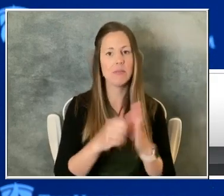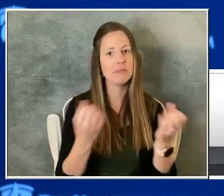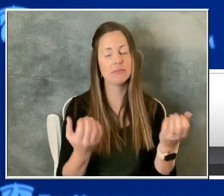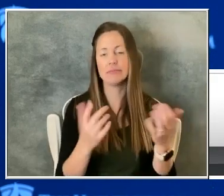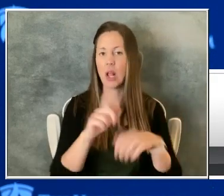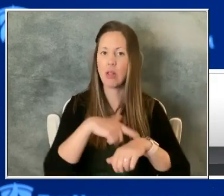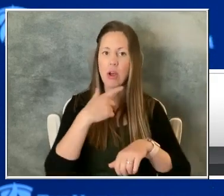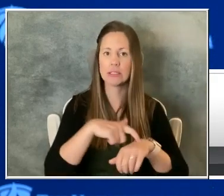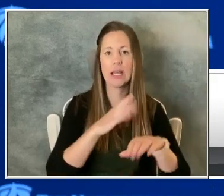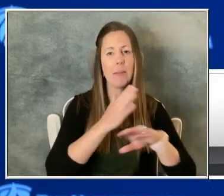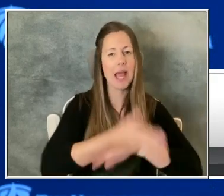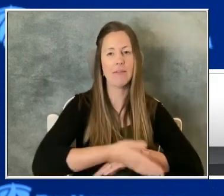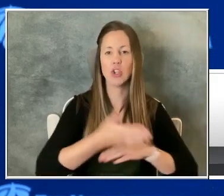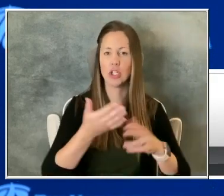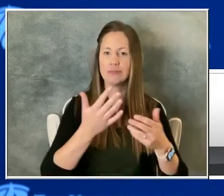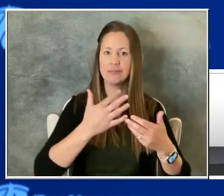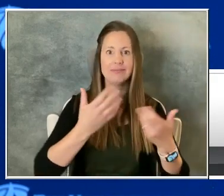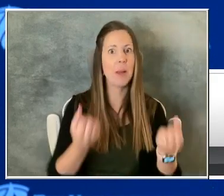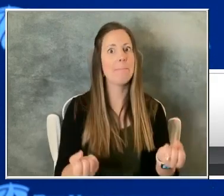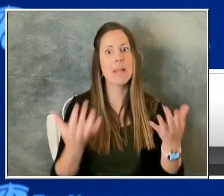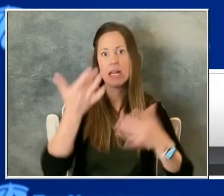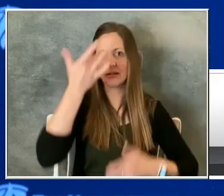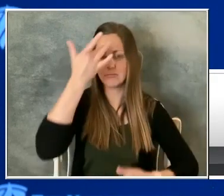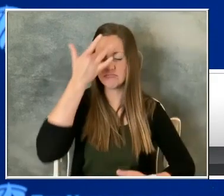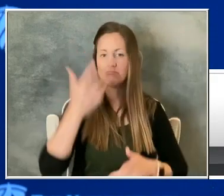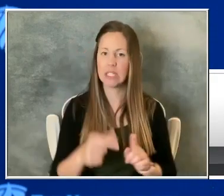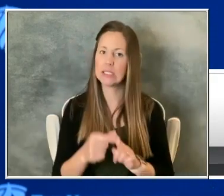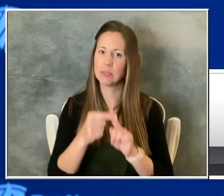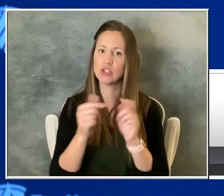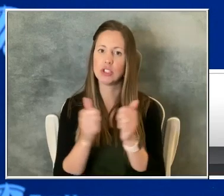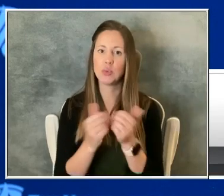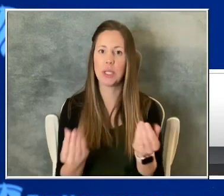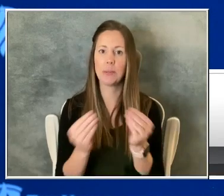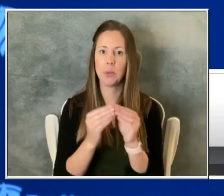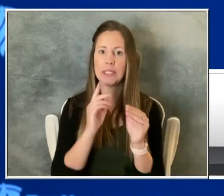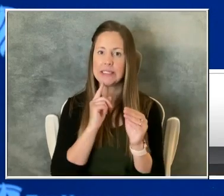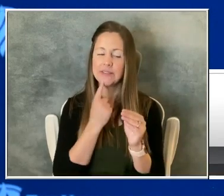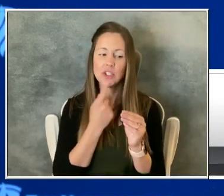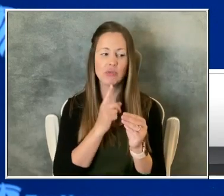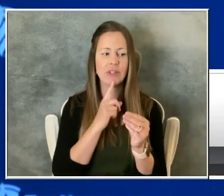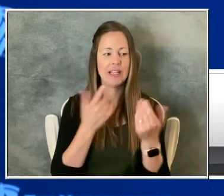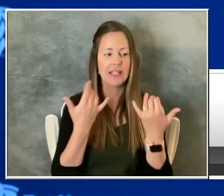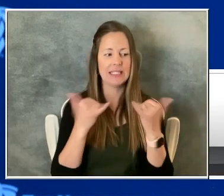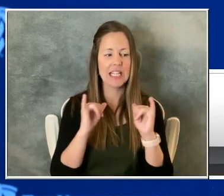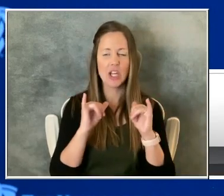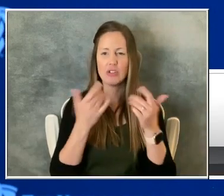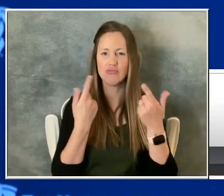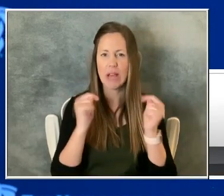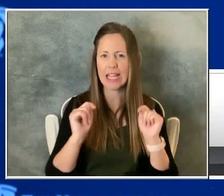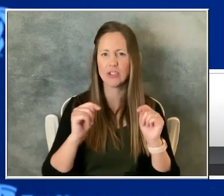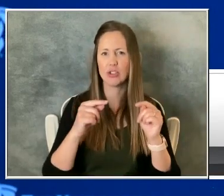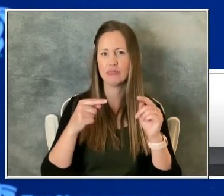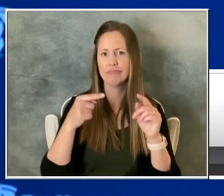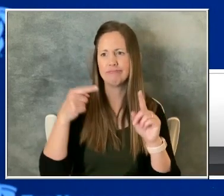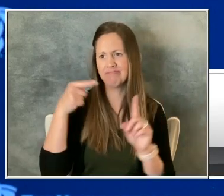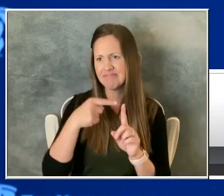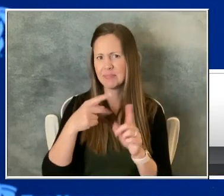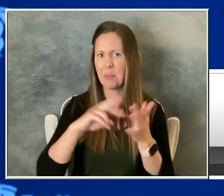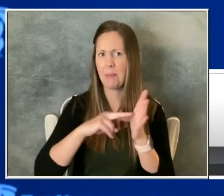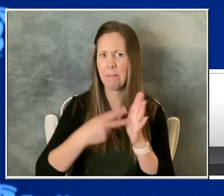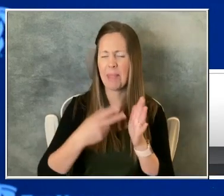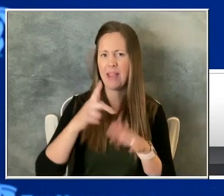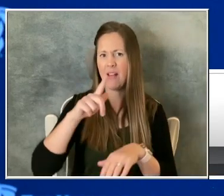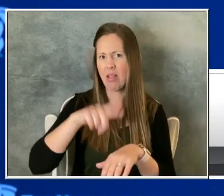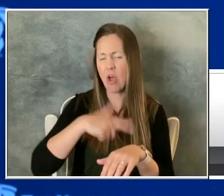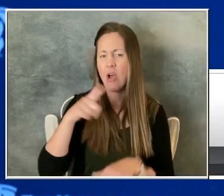said many times, especially with more severe illness. So we are still really trying to define exactly what long COVID is. One of these, or both of